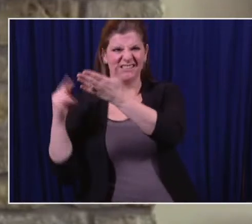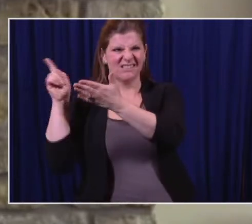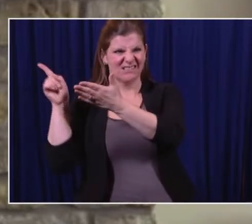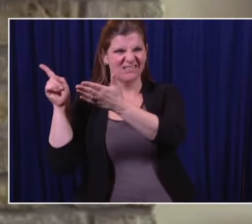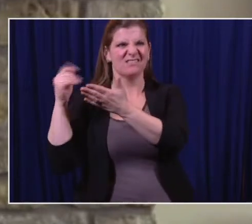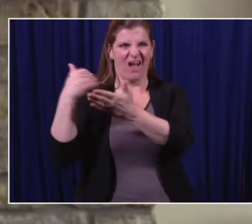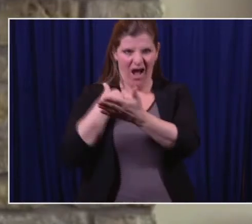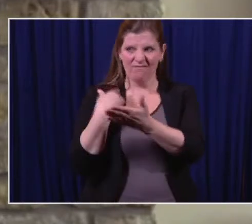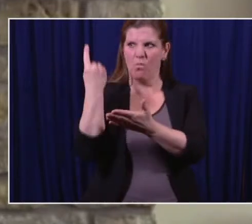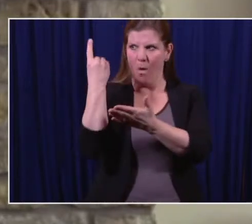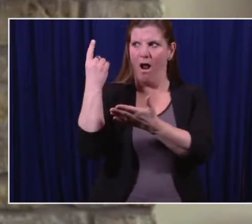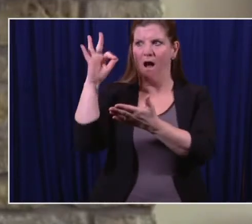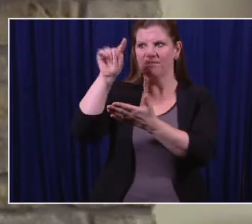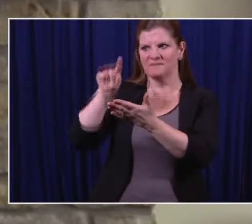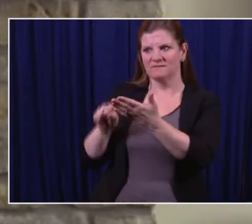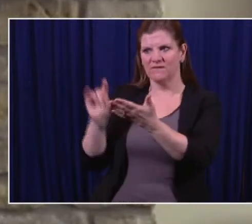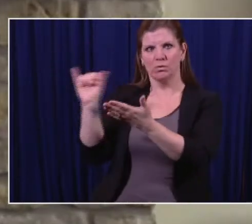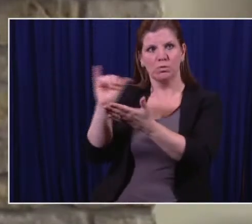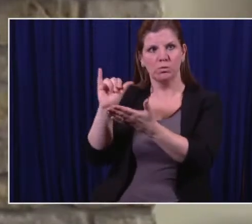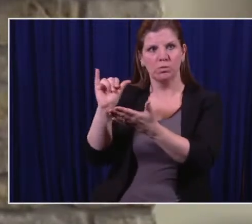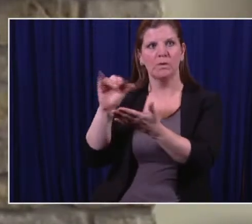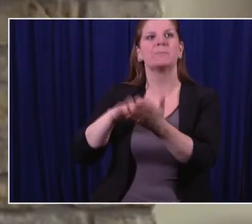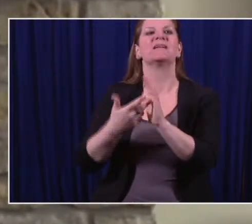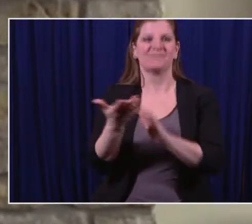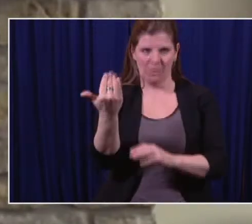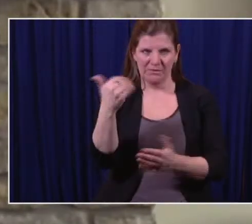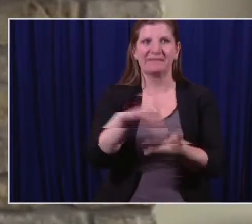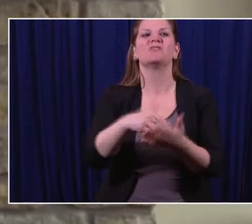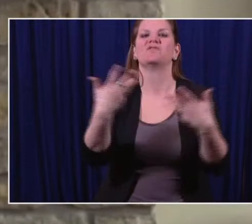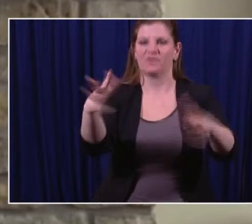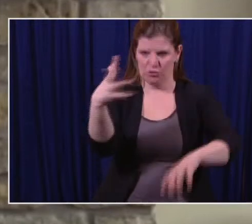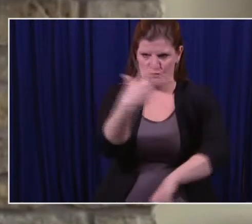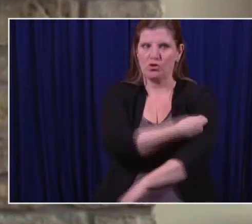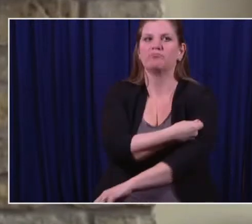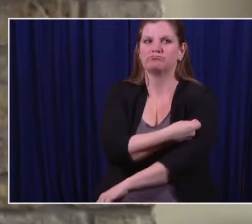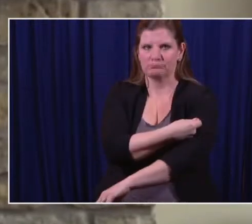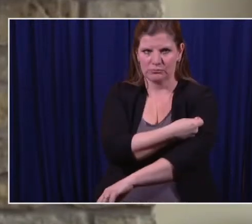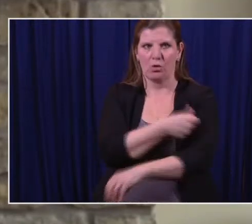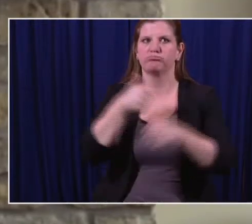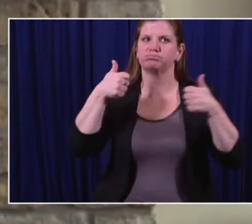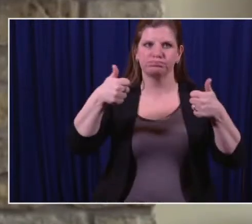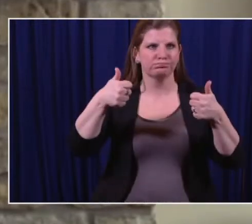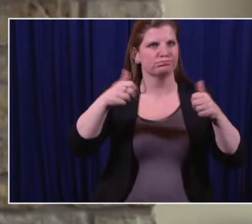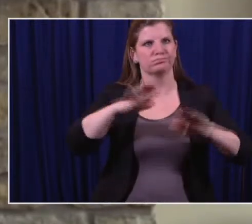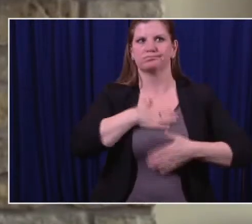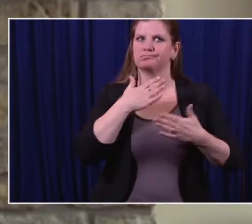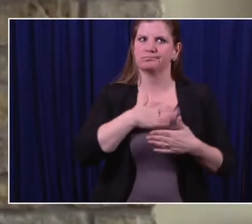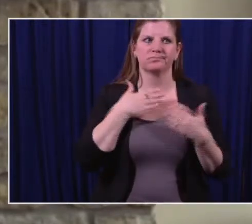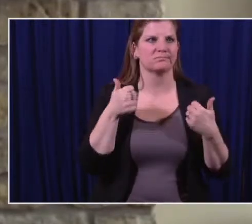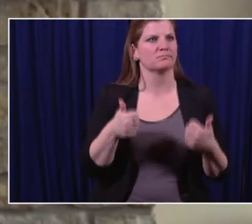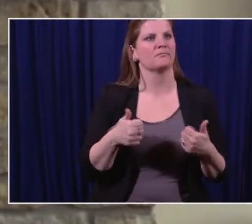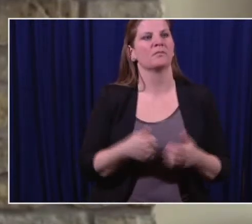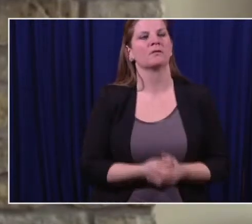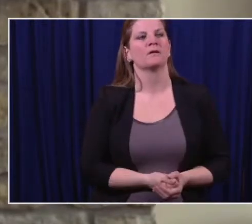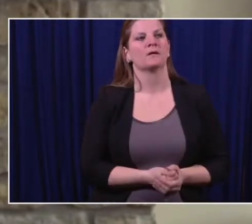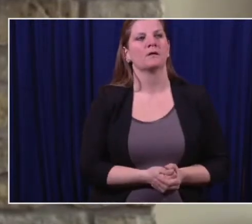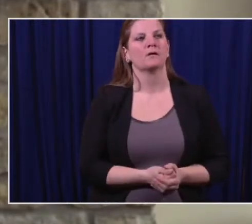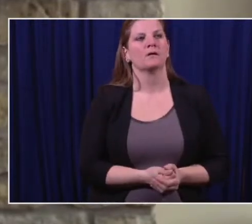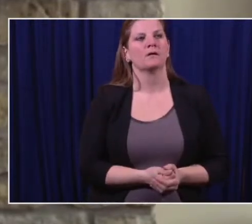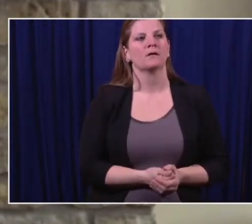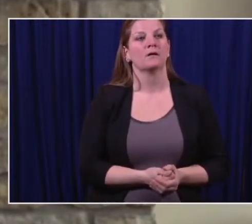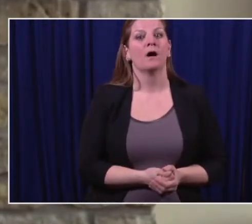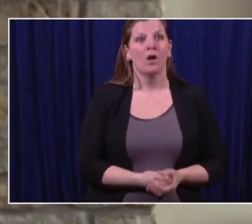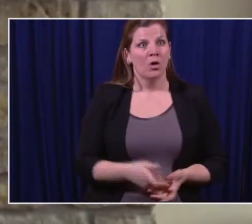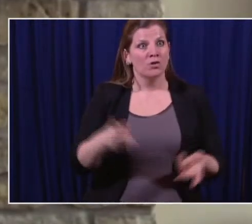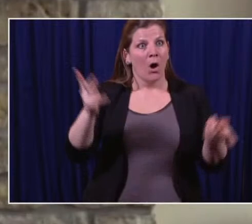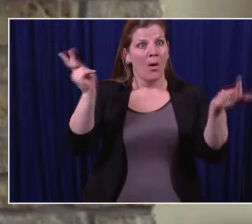are reporting 14,000 of them have been vaccinated. So we're very happy about that. As for residents and staff in